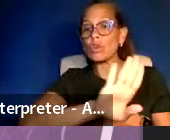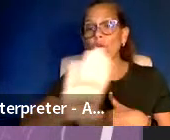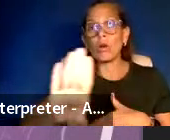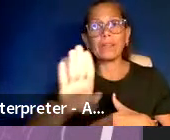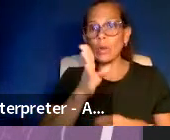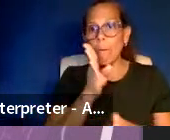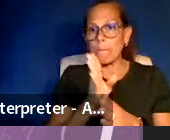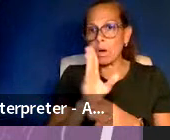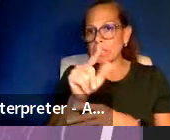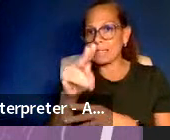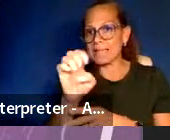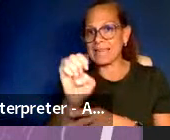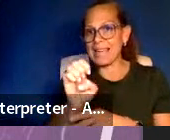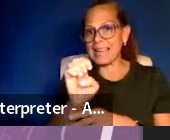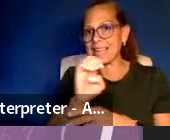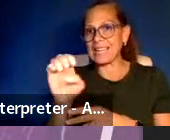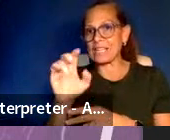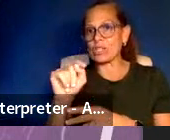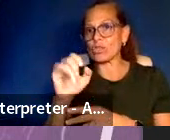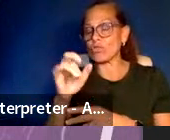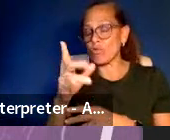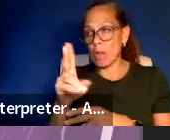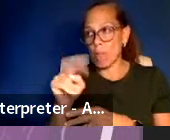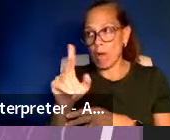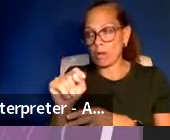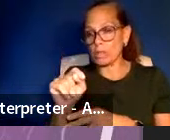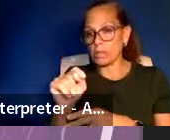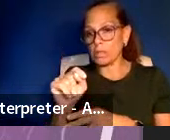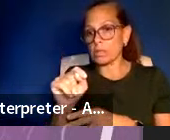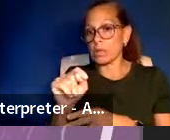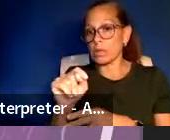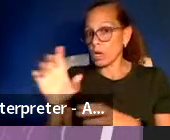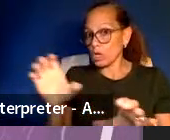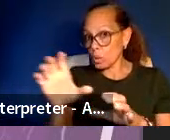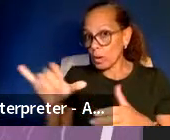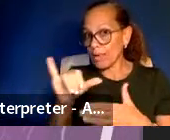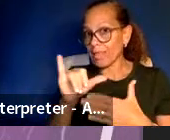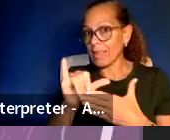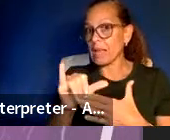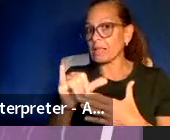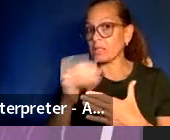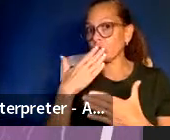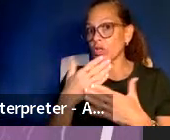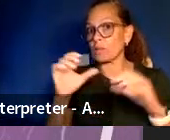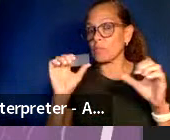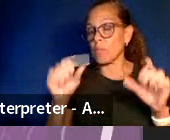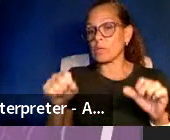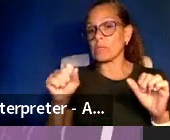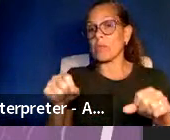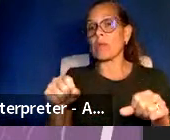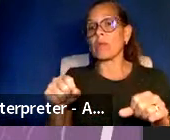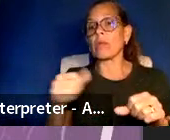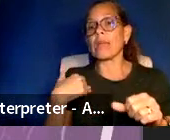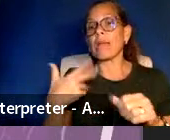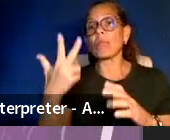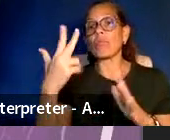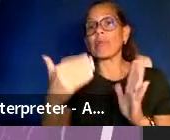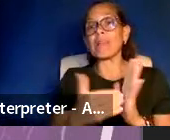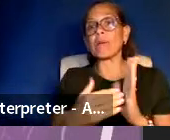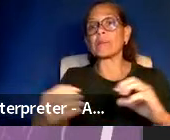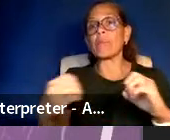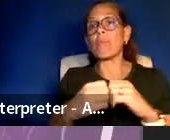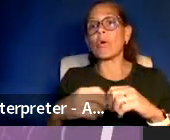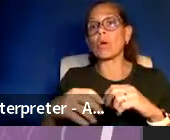bus lane down East Tremont. So are you really doing this as good as possible? You're getting 3,000 more